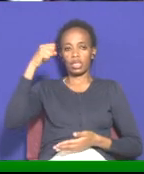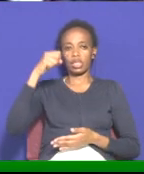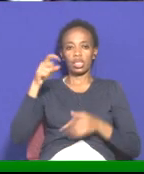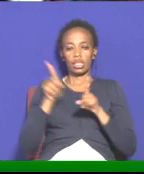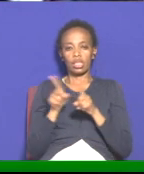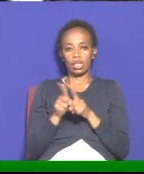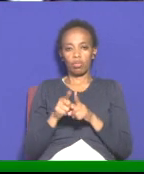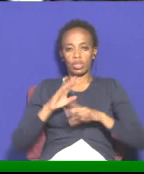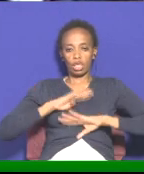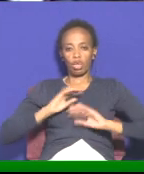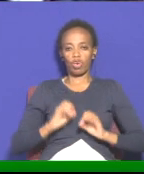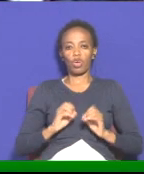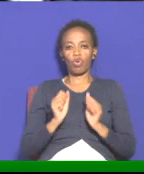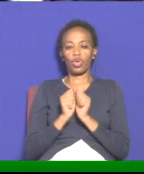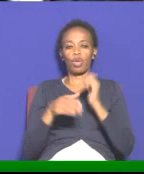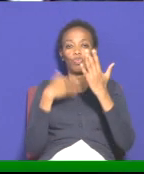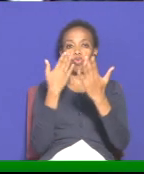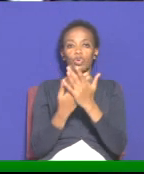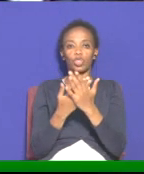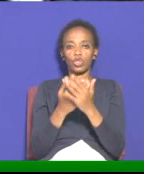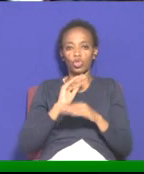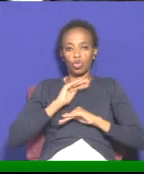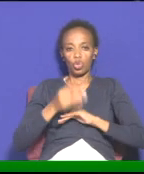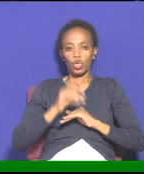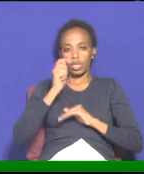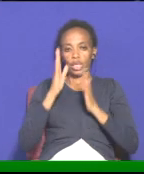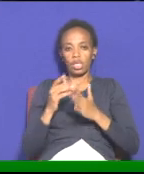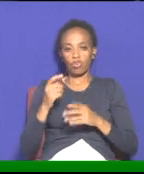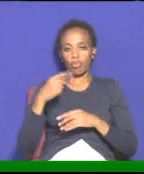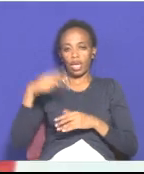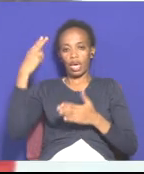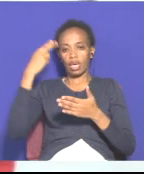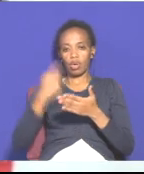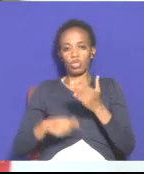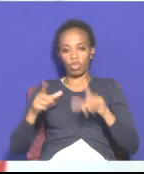was dissatisfied with its proposals to cushion Kenyans from the high cost of living.